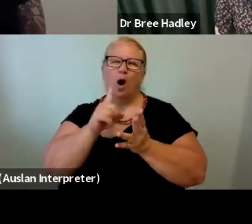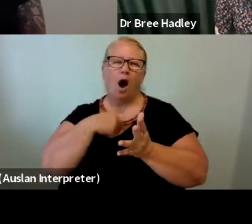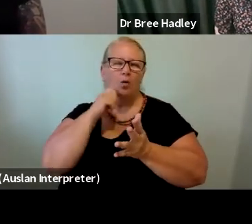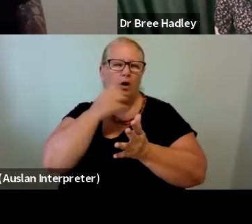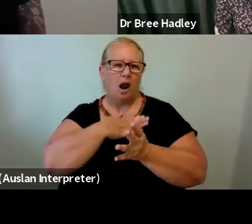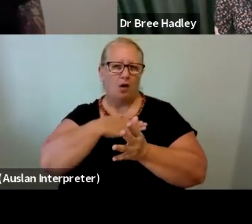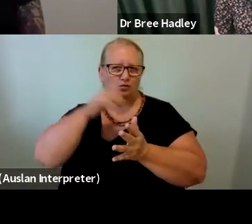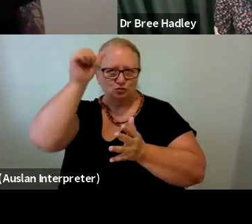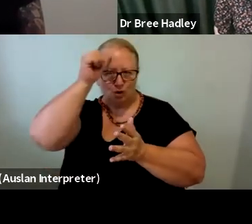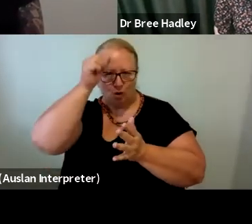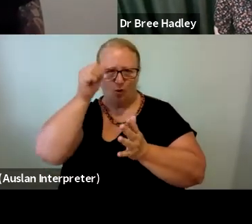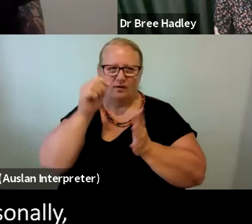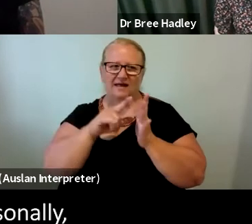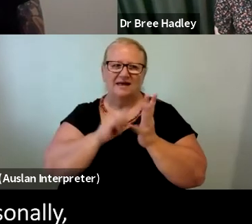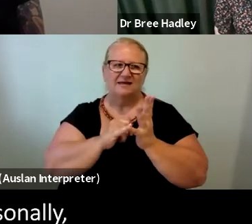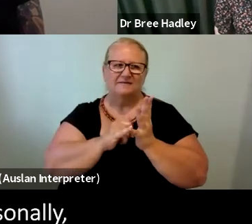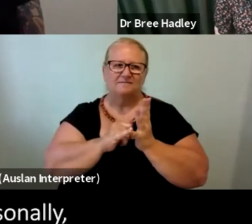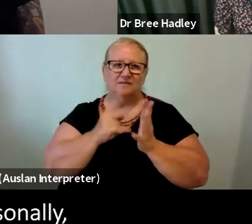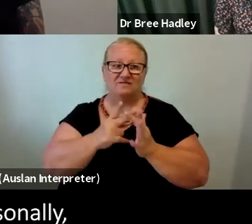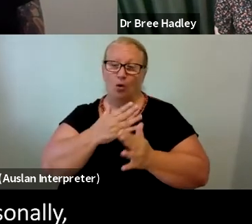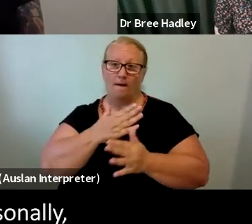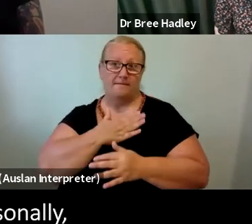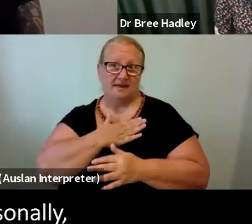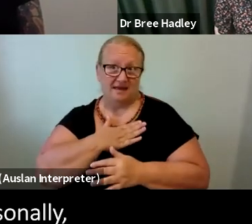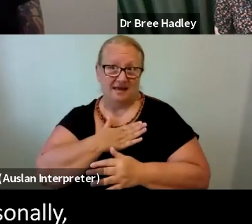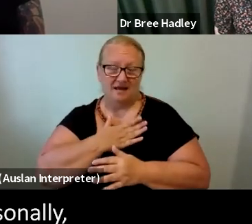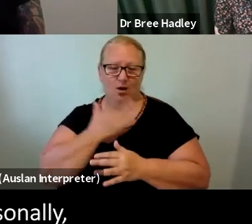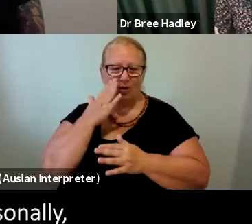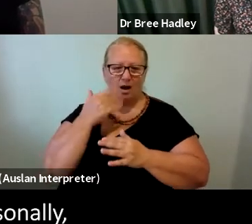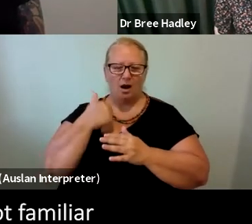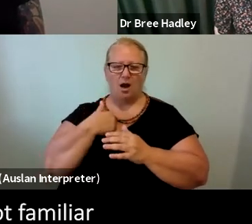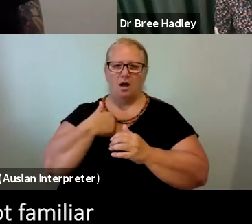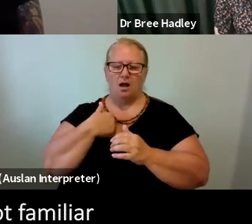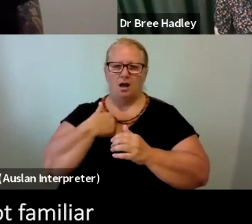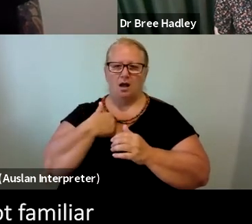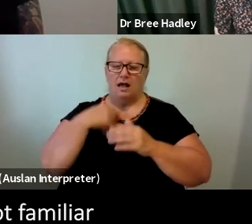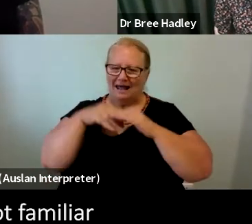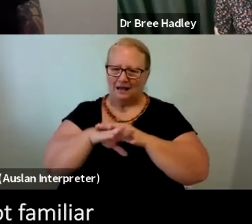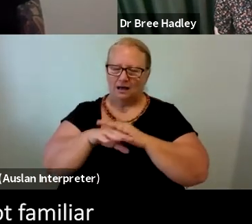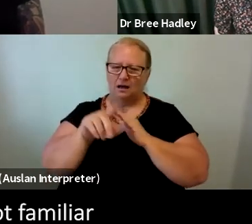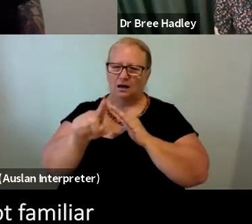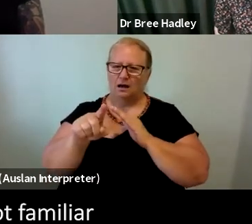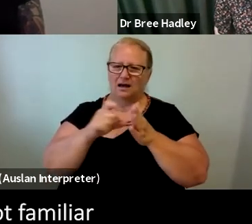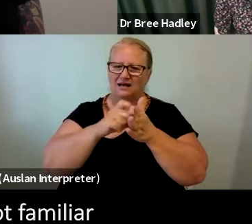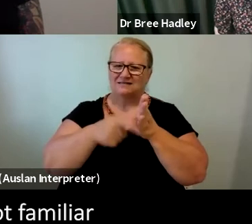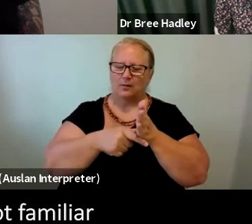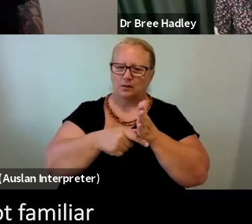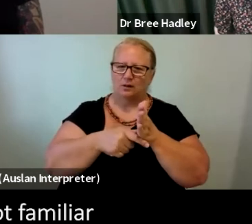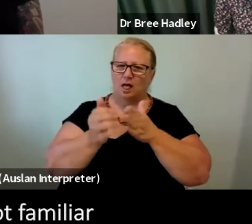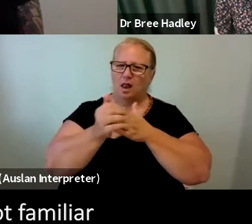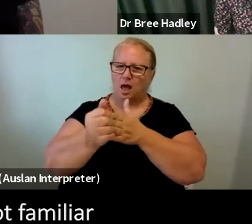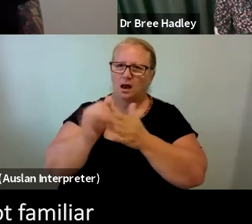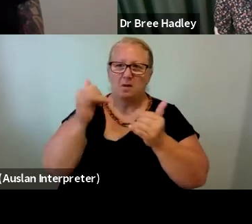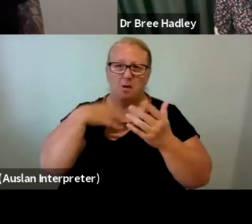is, I know for me personally, when I enter a disabled-led space, even if I'm not familiar with the disabled or deaf person